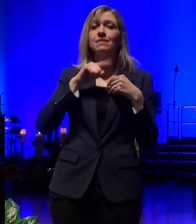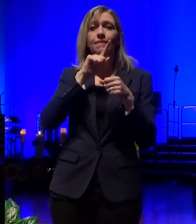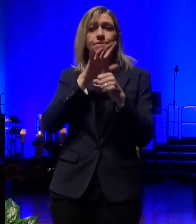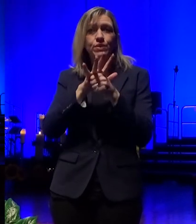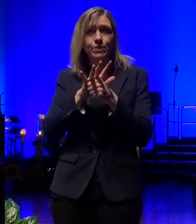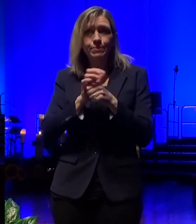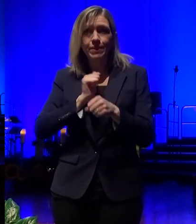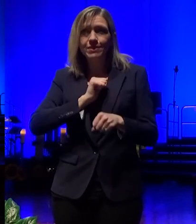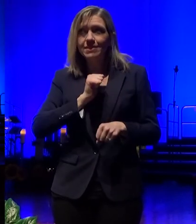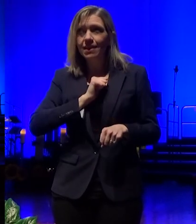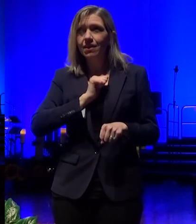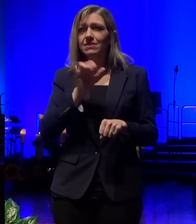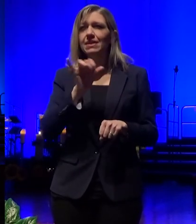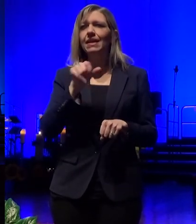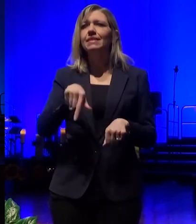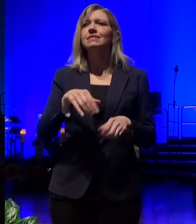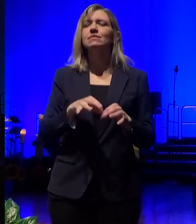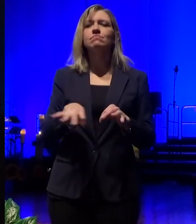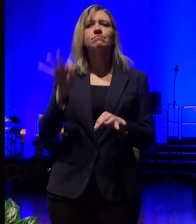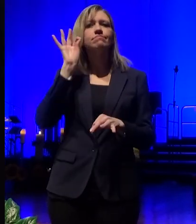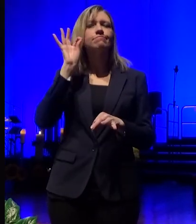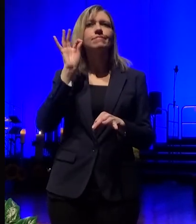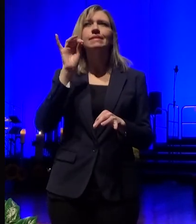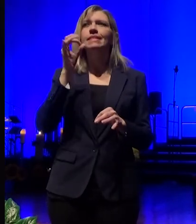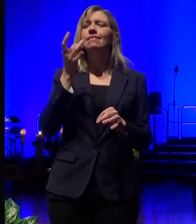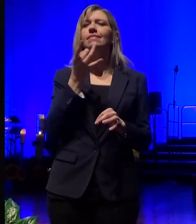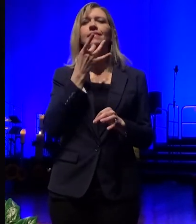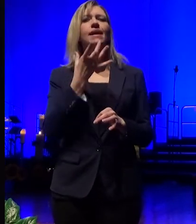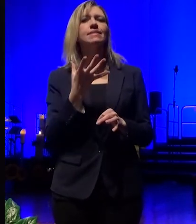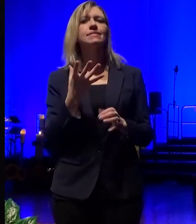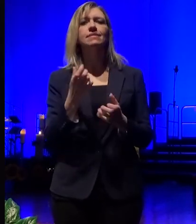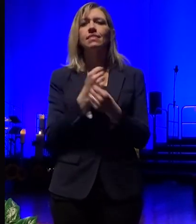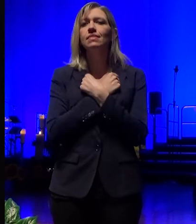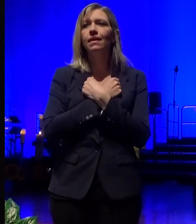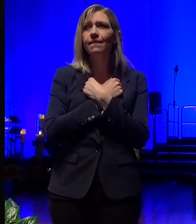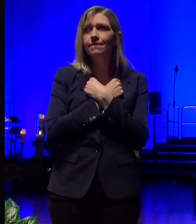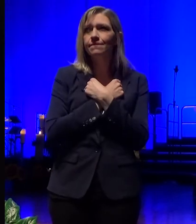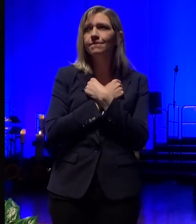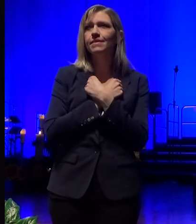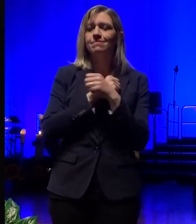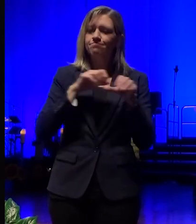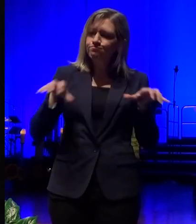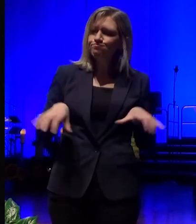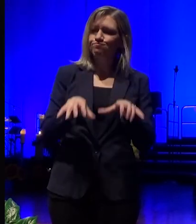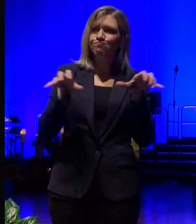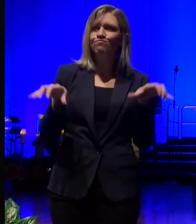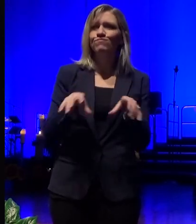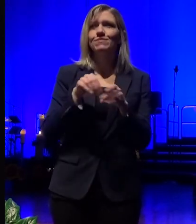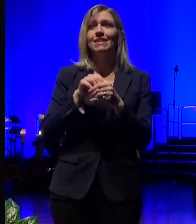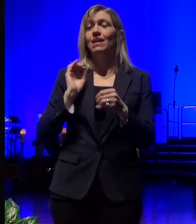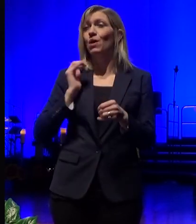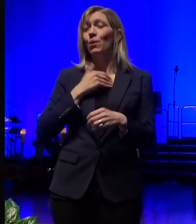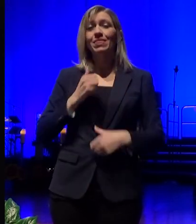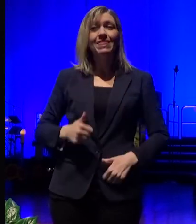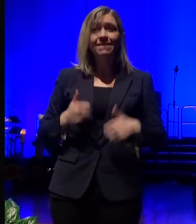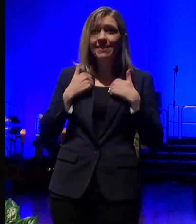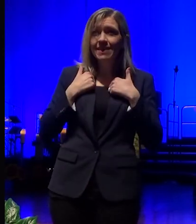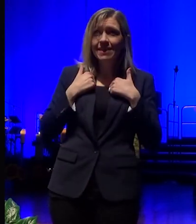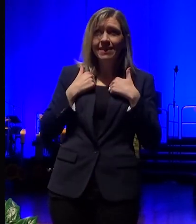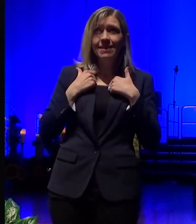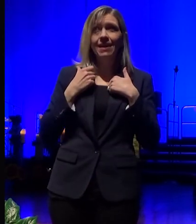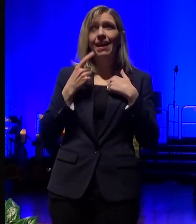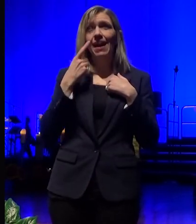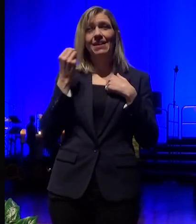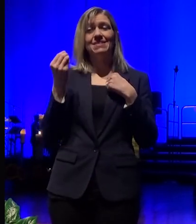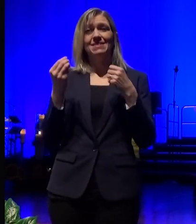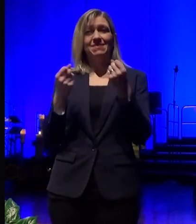affirm ourselves as this presence, this light, this love, activated in our own living and activated on